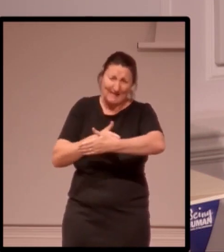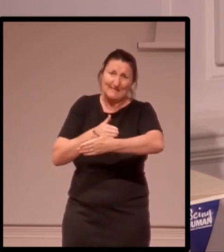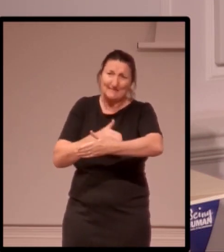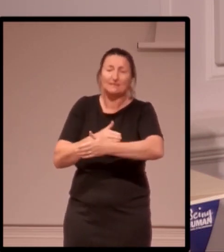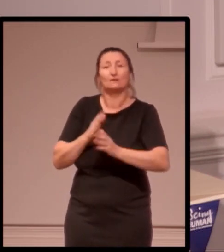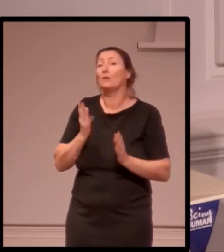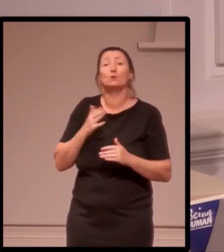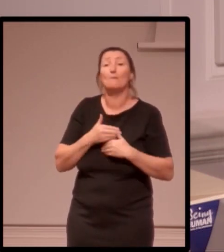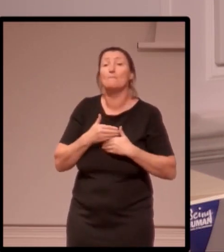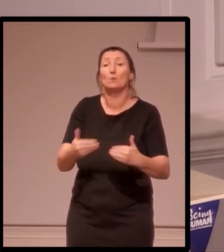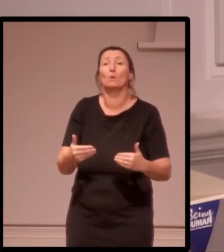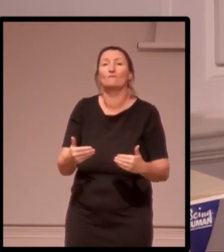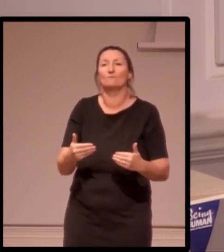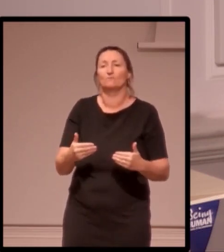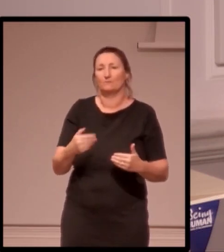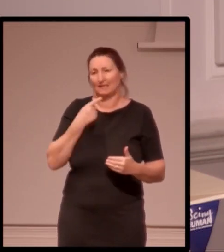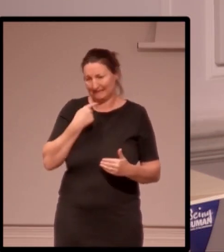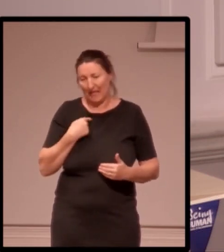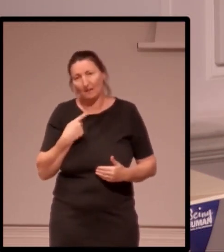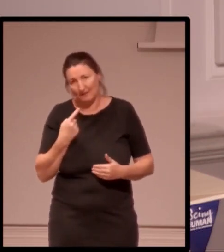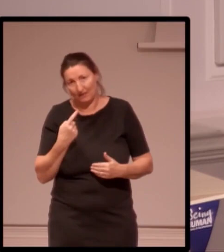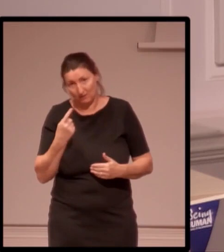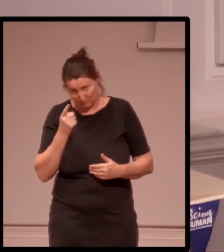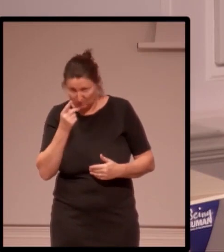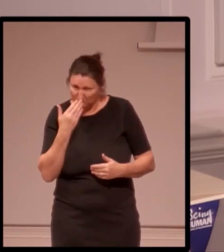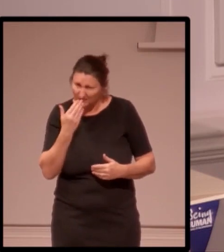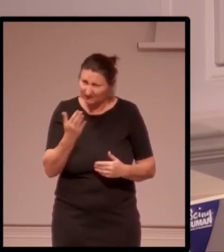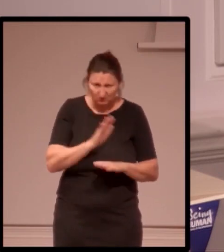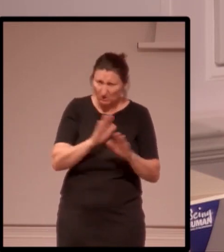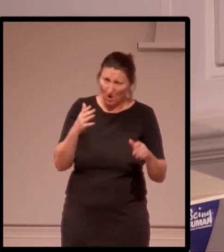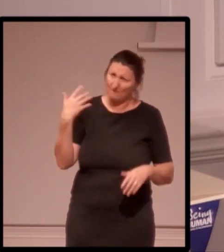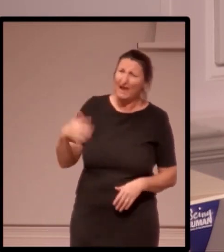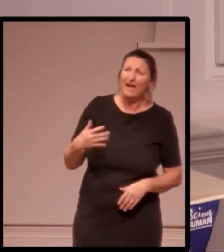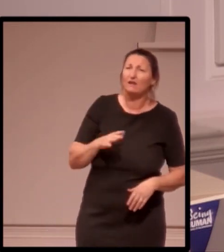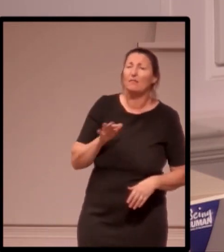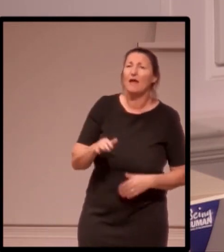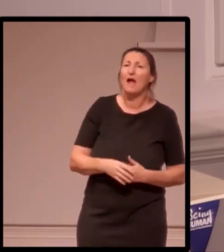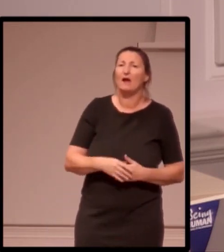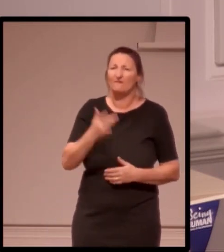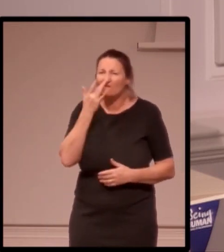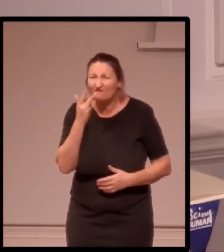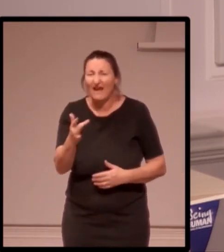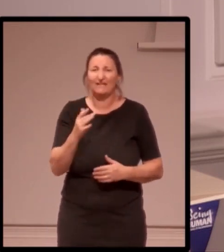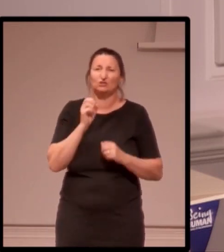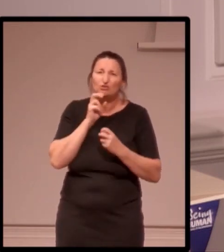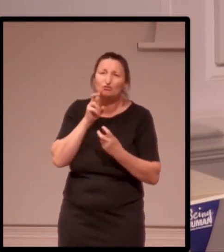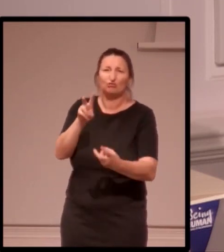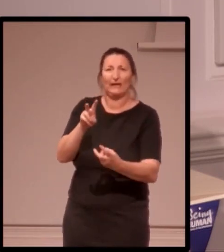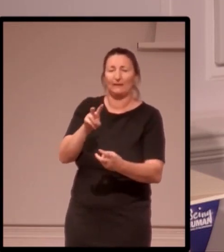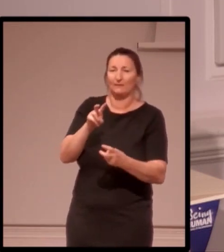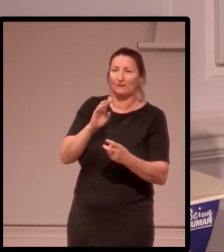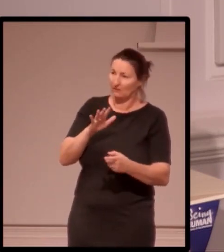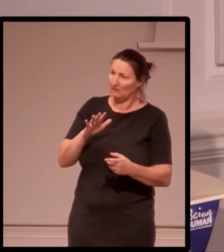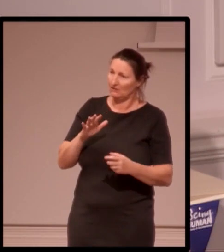tell me again. You don't look like you have pain. Feign frown, feign scream, make them believe